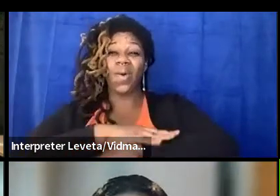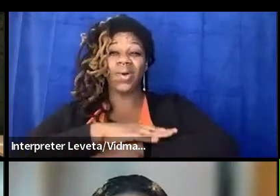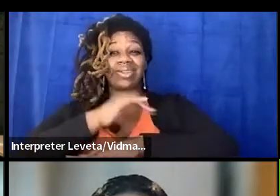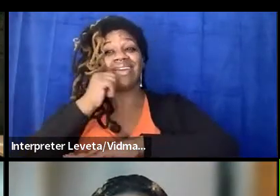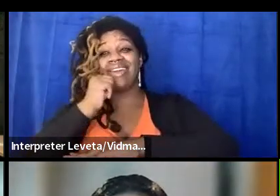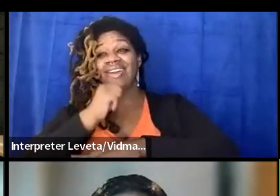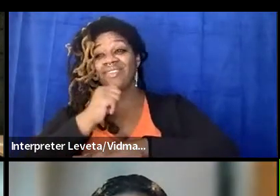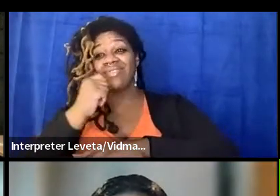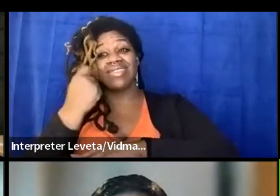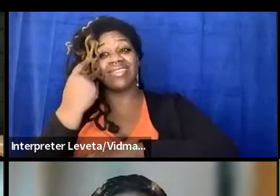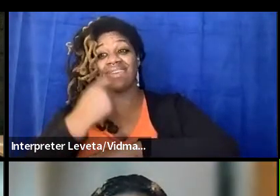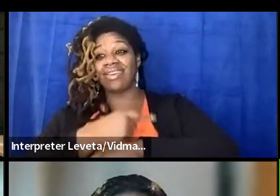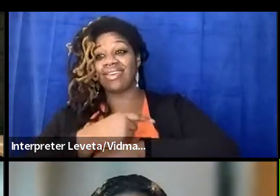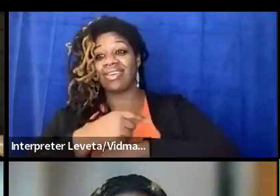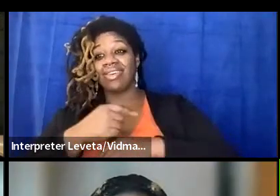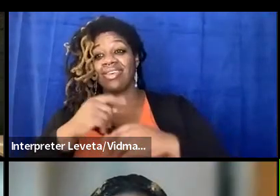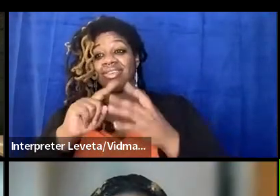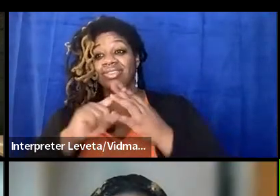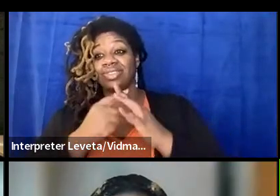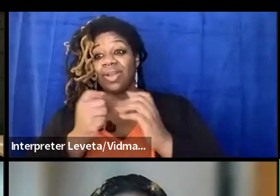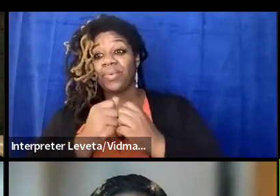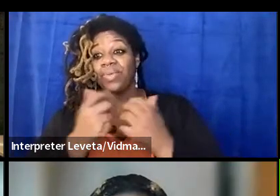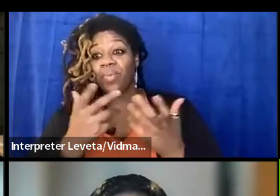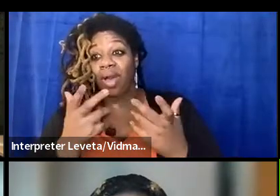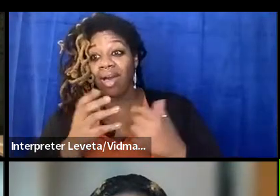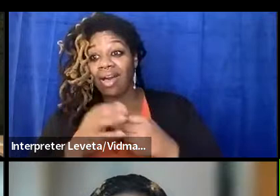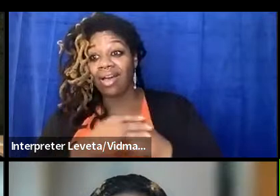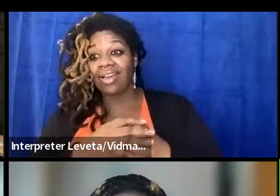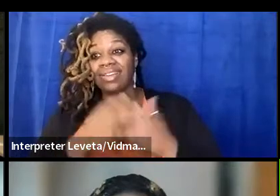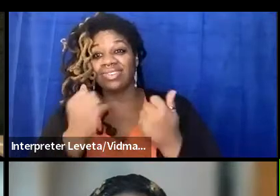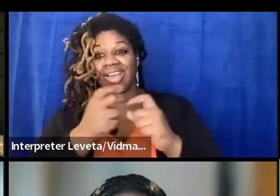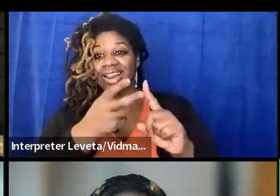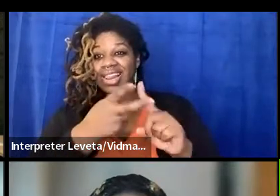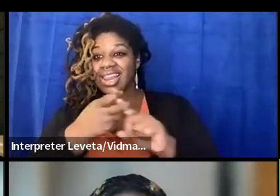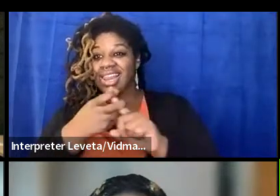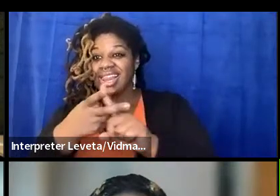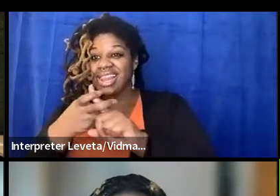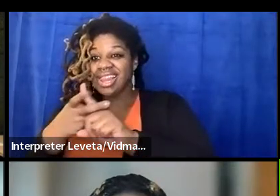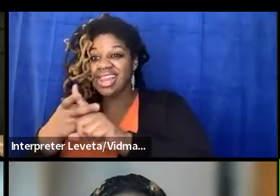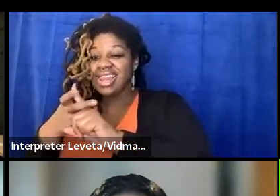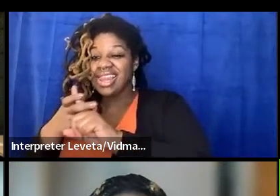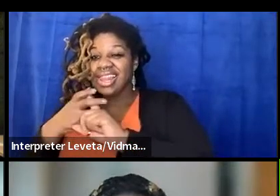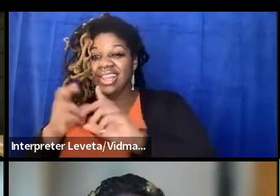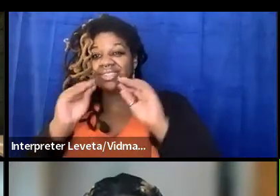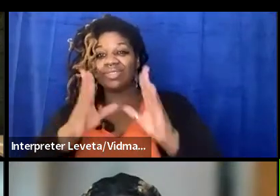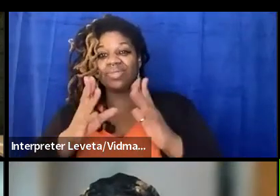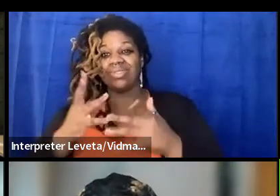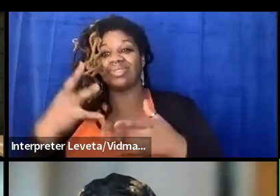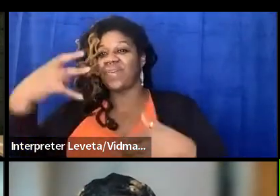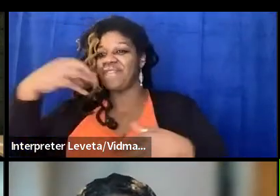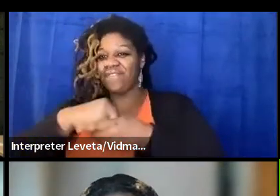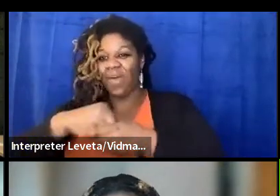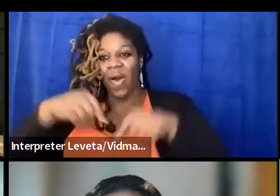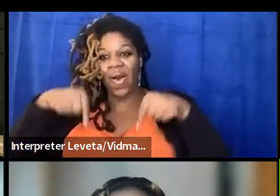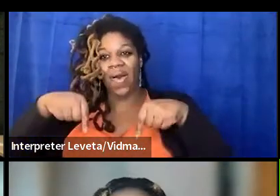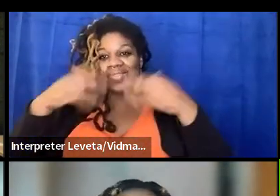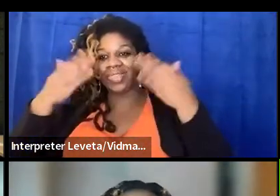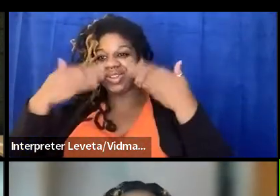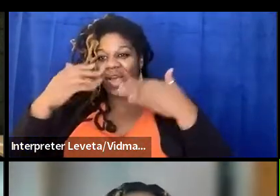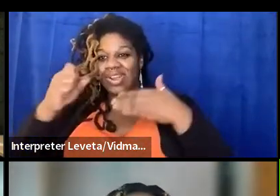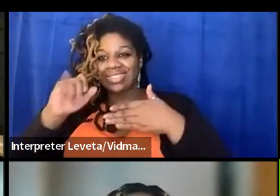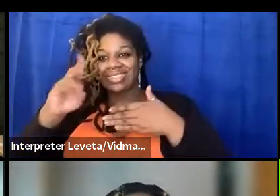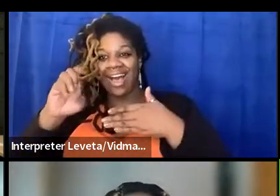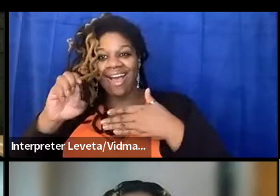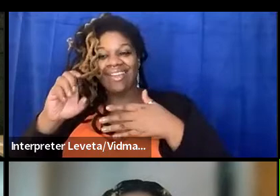begins with trying to turn students to come over to the dark side of science. That's literally it